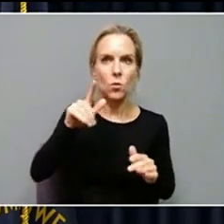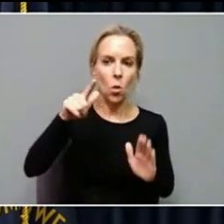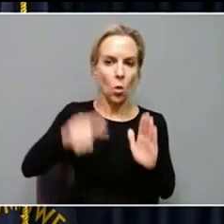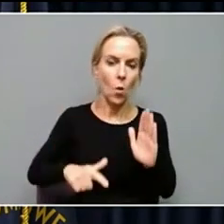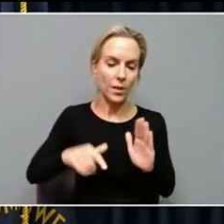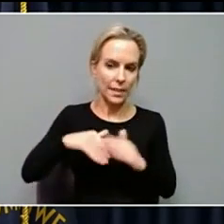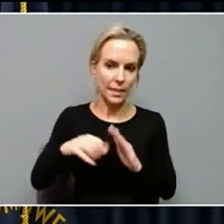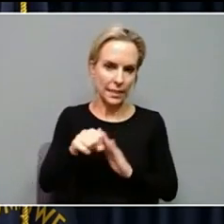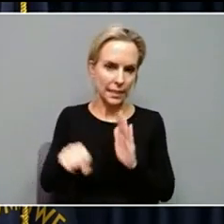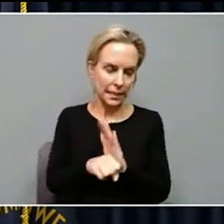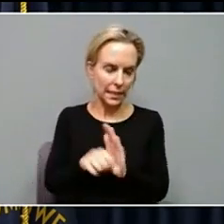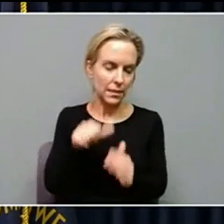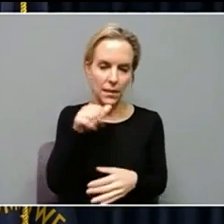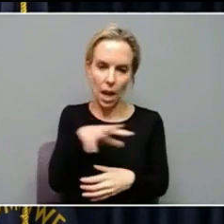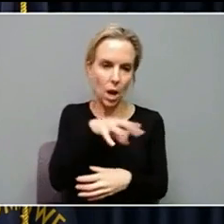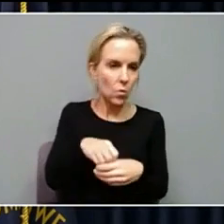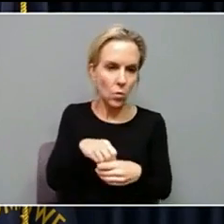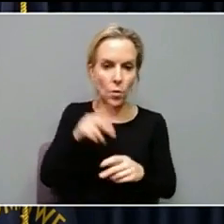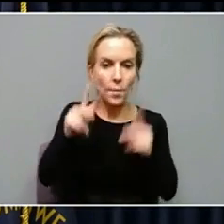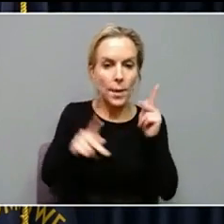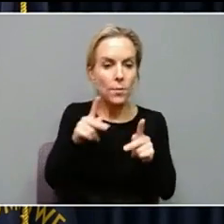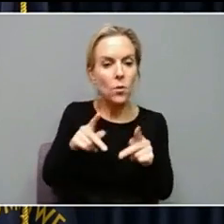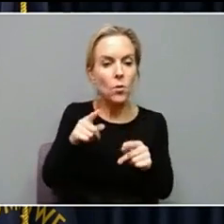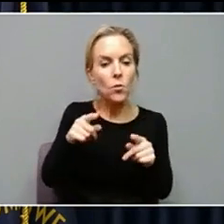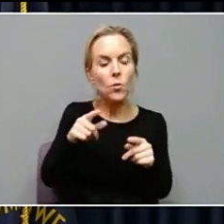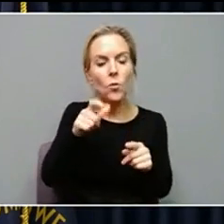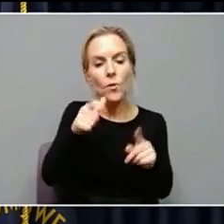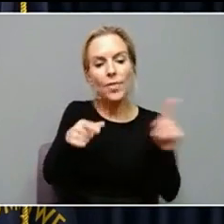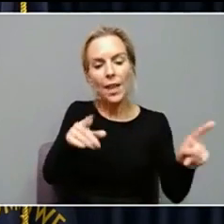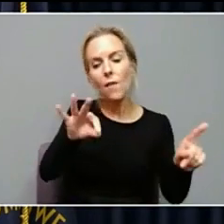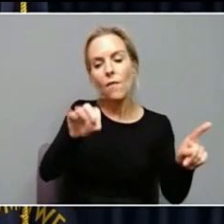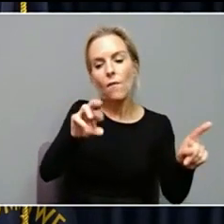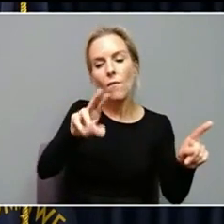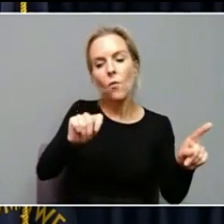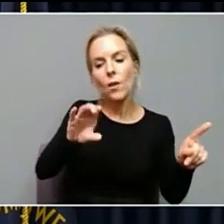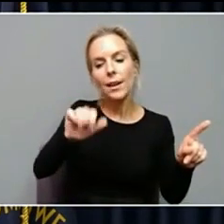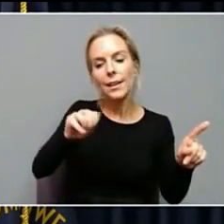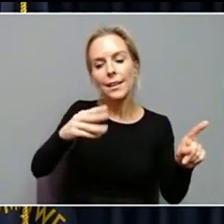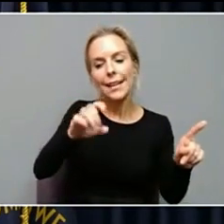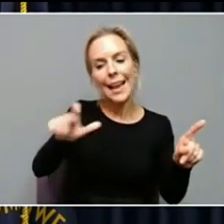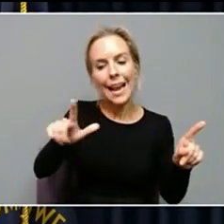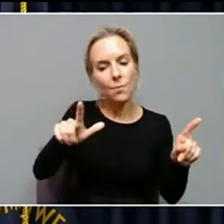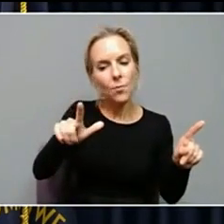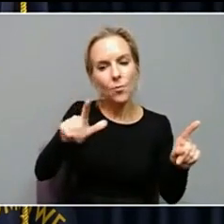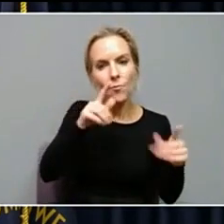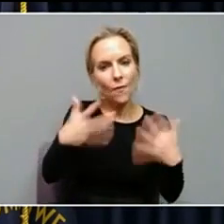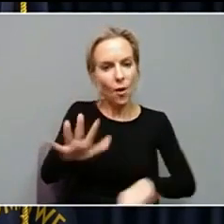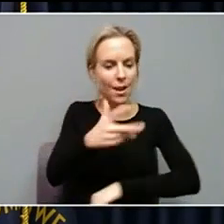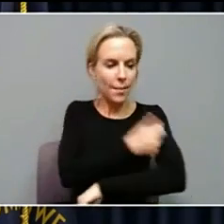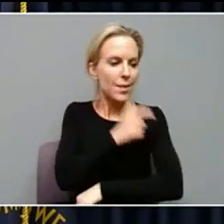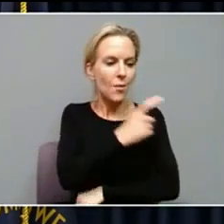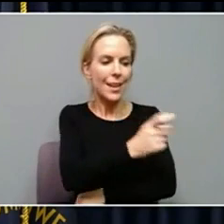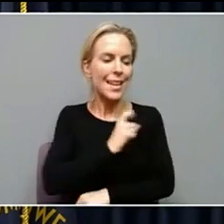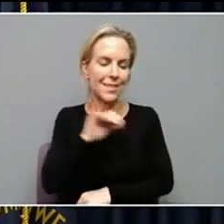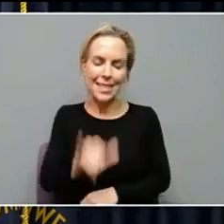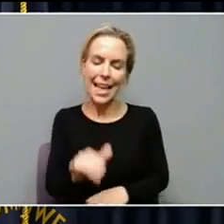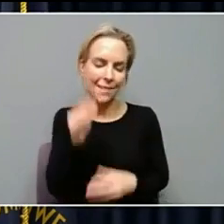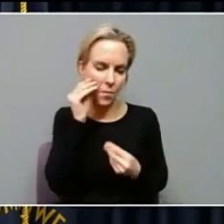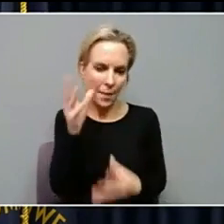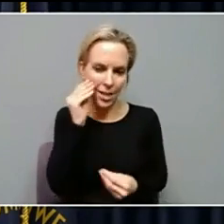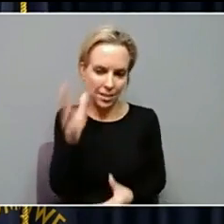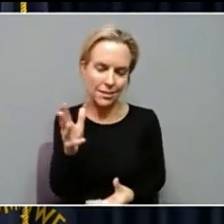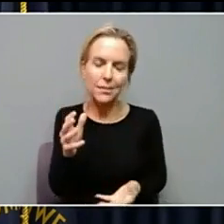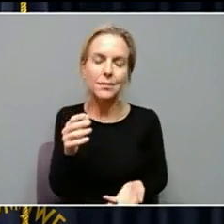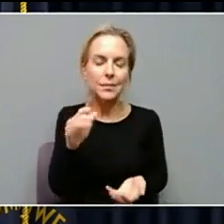doesn't include folks at Fort Campbell that have been vaccinated, because they don't give us that information. So the